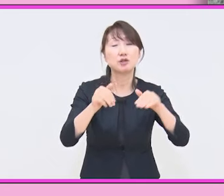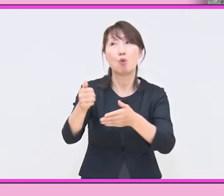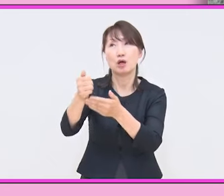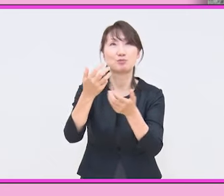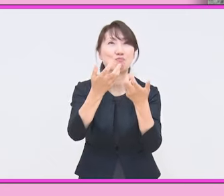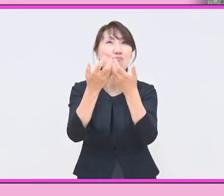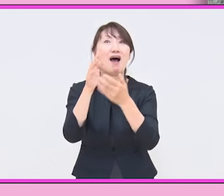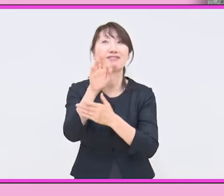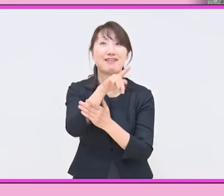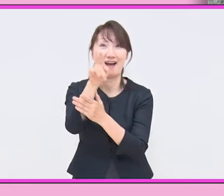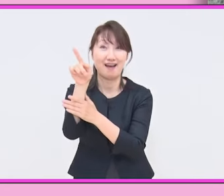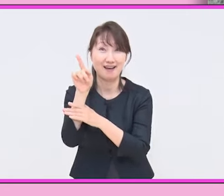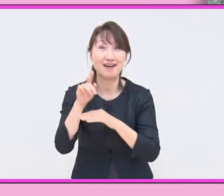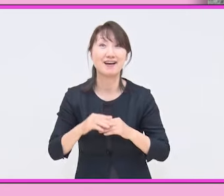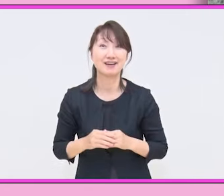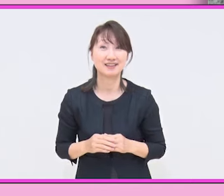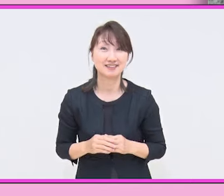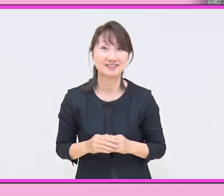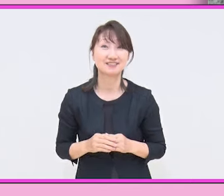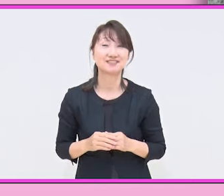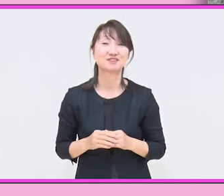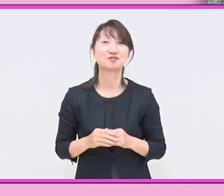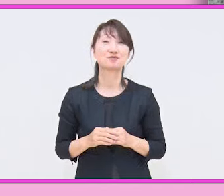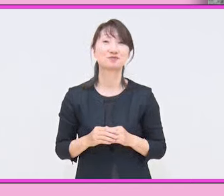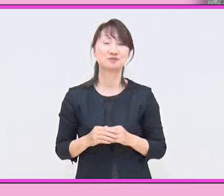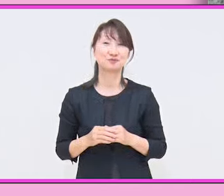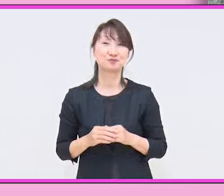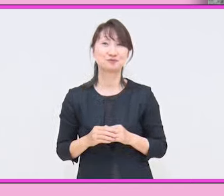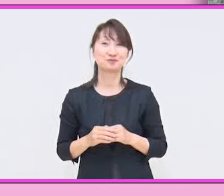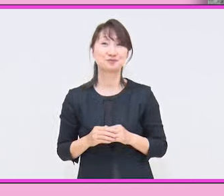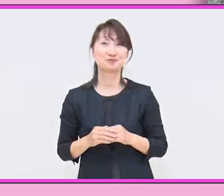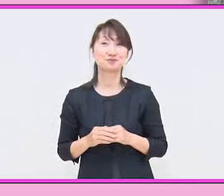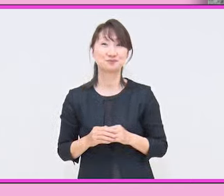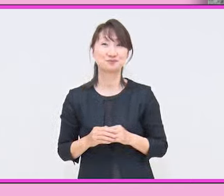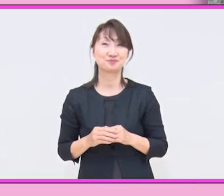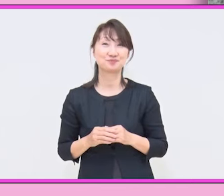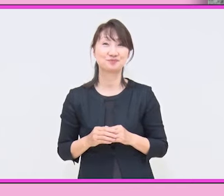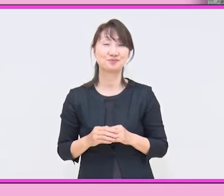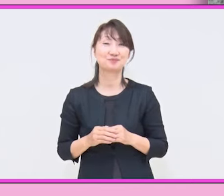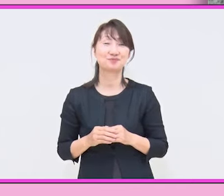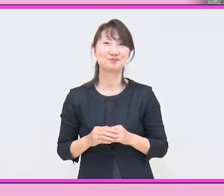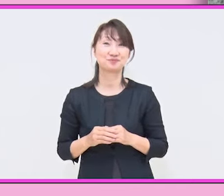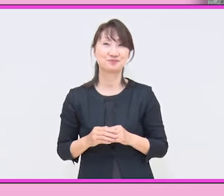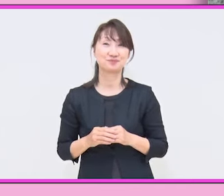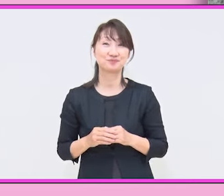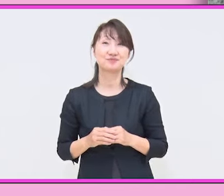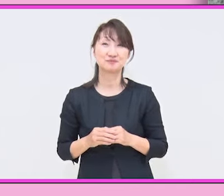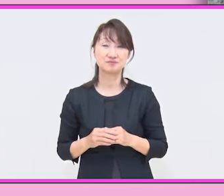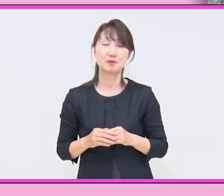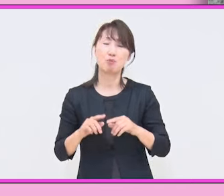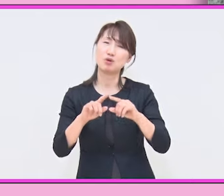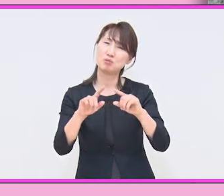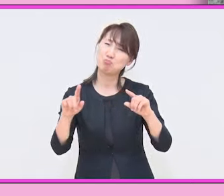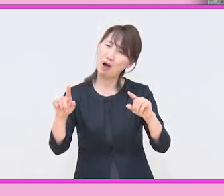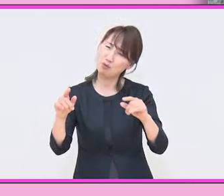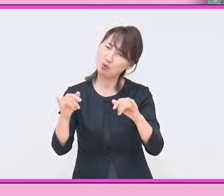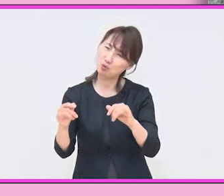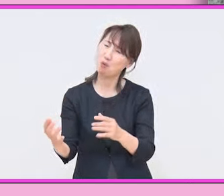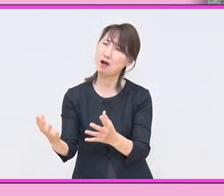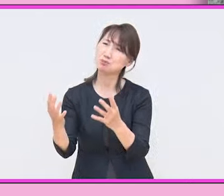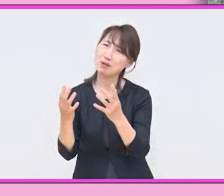we had spectators at the opening and closing ceremonies. I don't know whether that was the general public